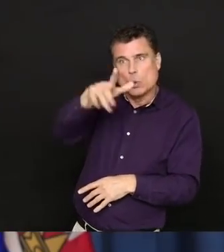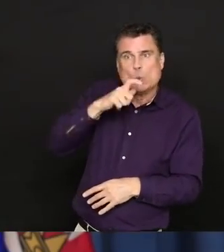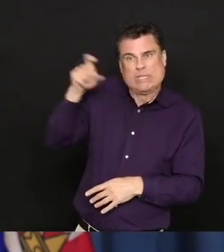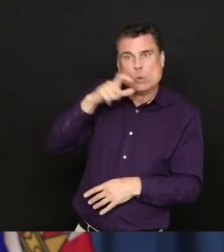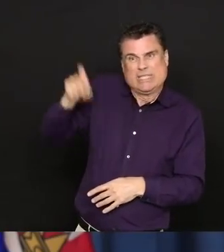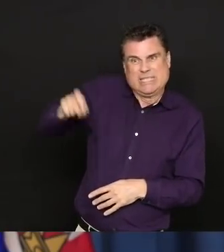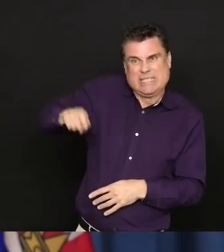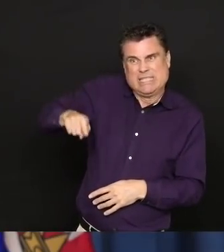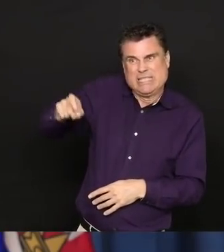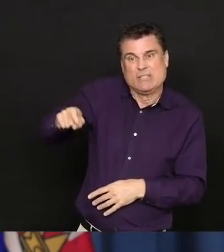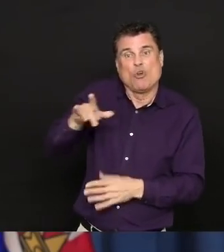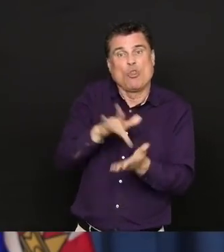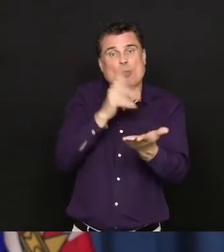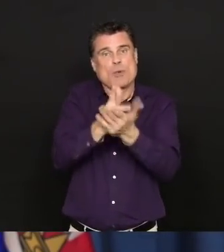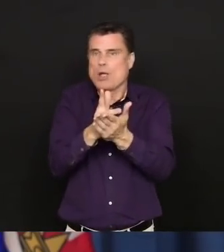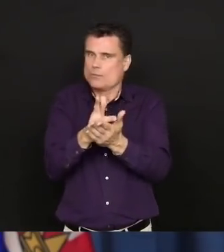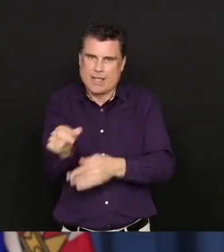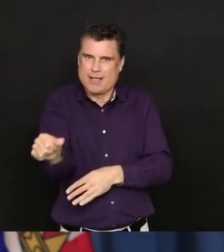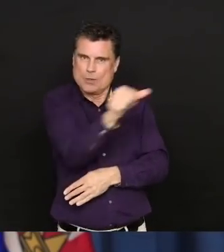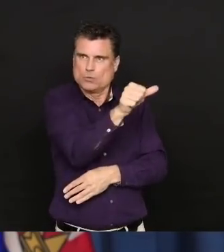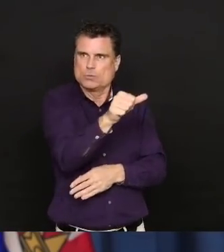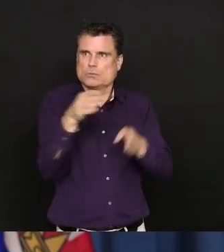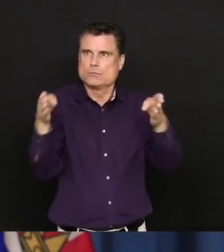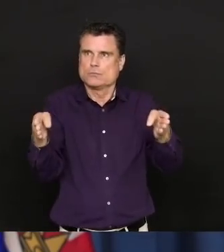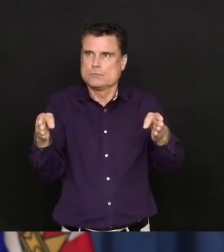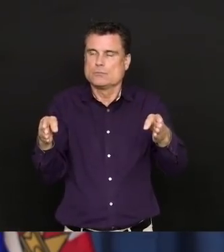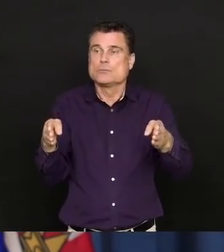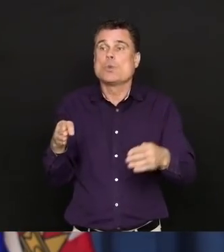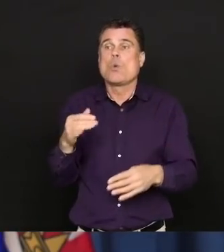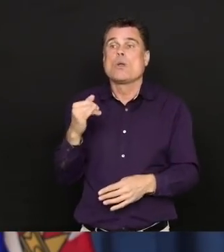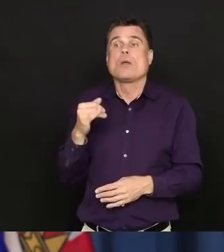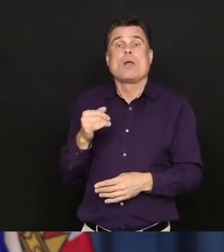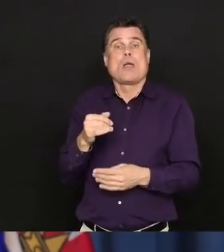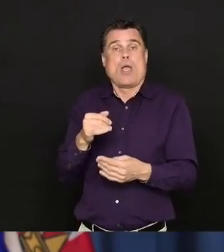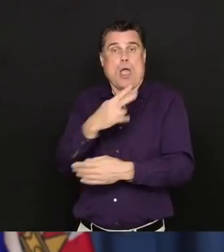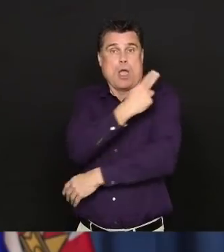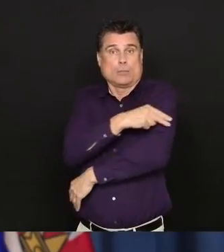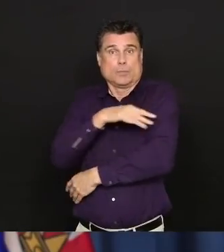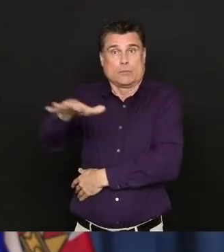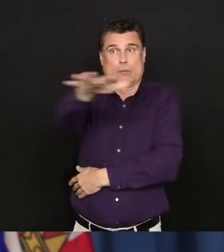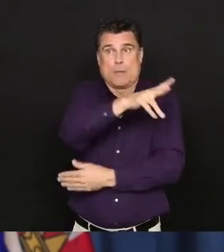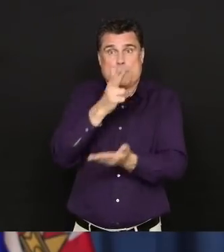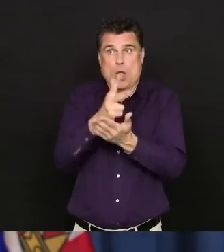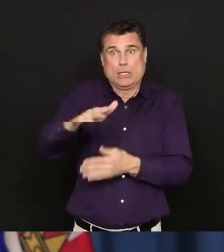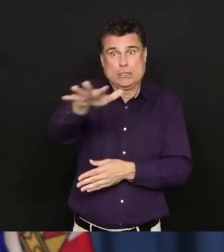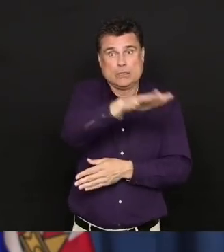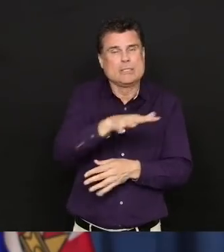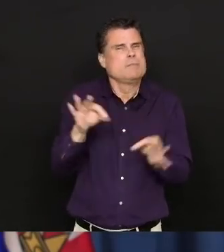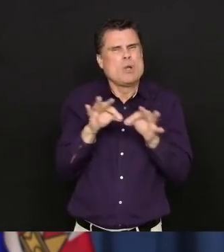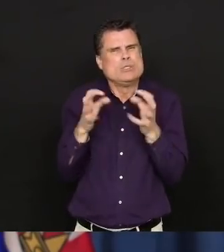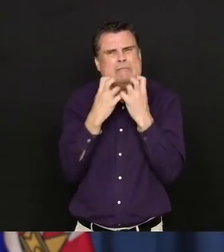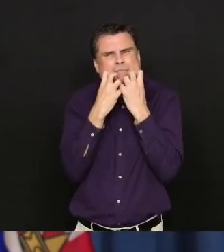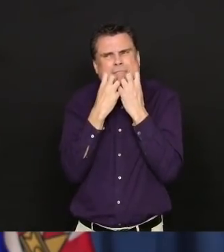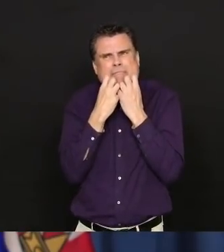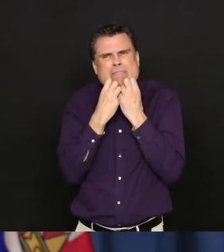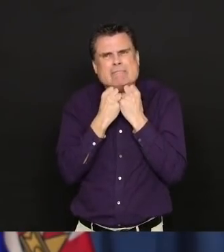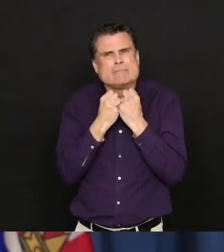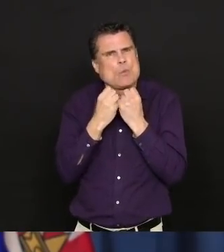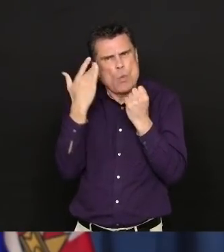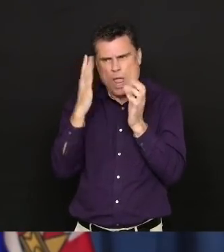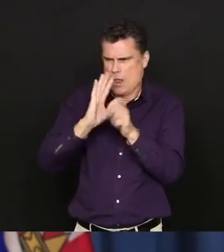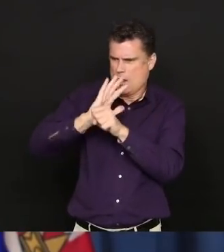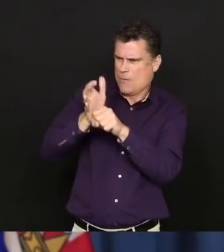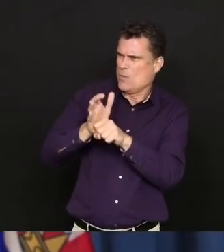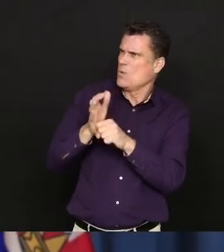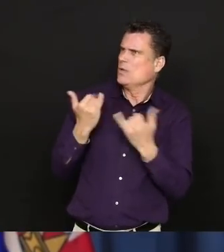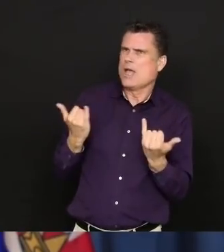hope, will respect that. And I think overwhelmingly they are. There are some challenges at two hospitals in particular, I think Royal Columbian and St. Paul's, and we're working